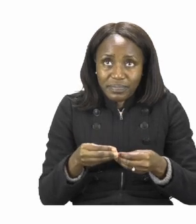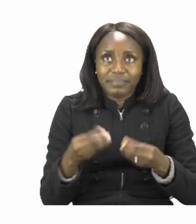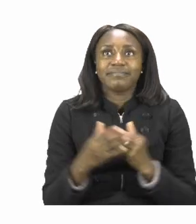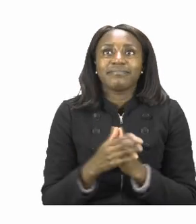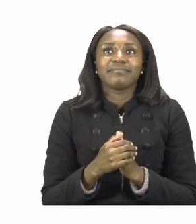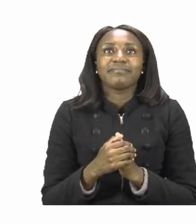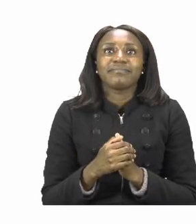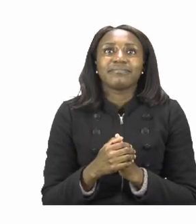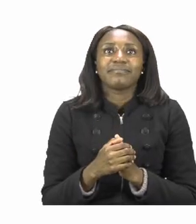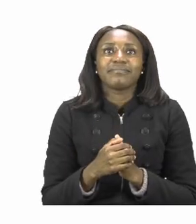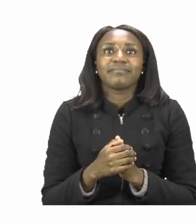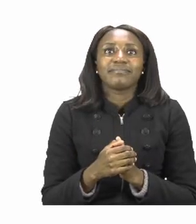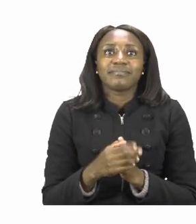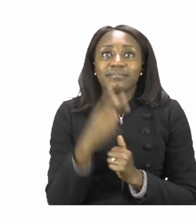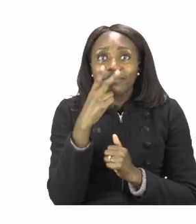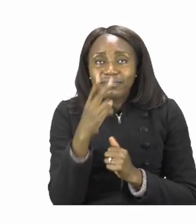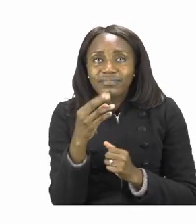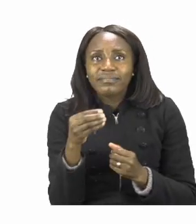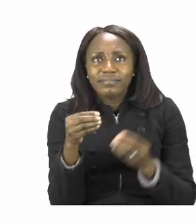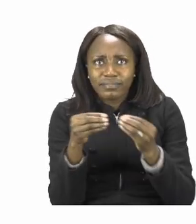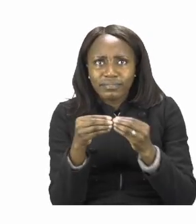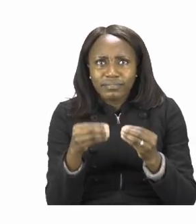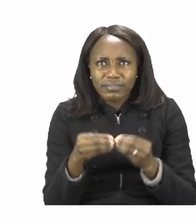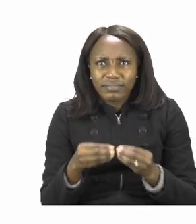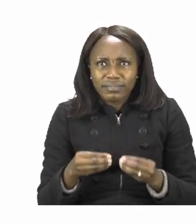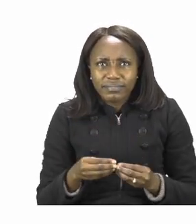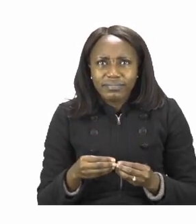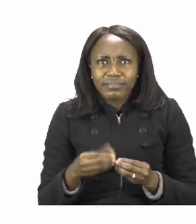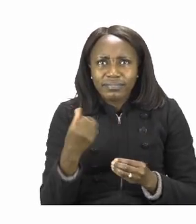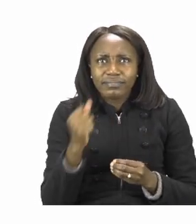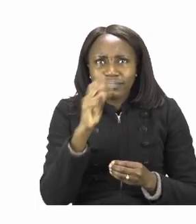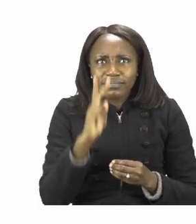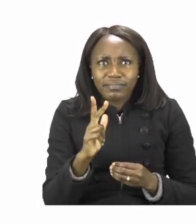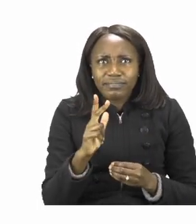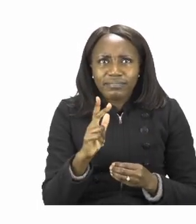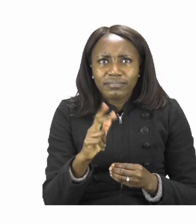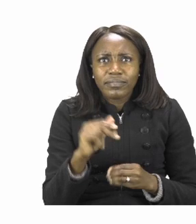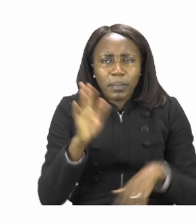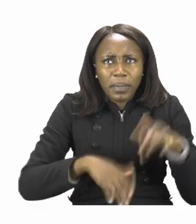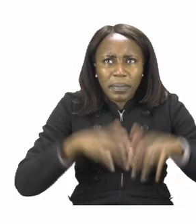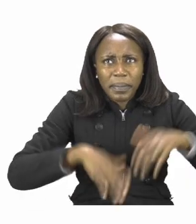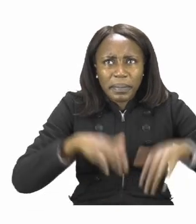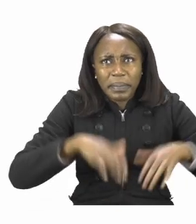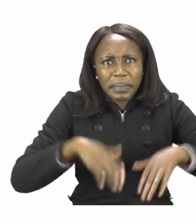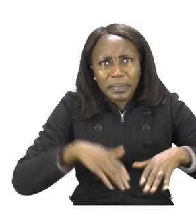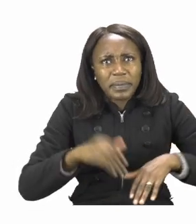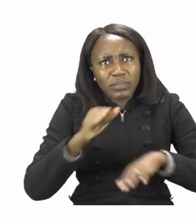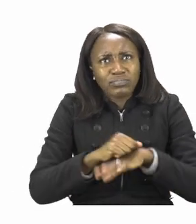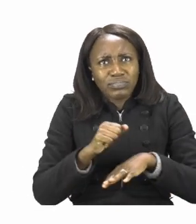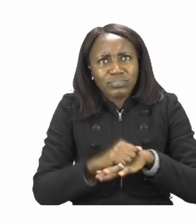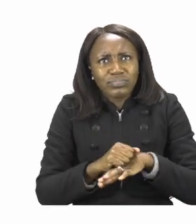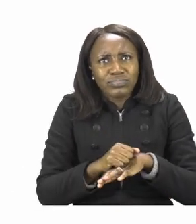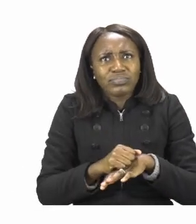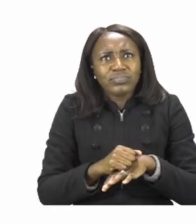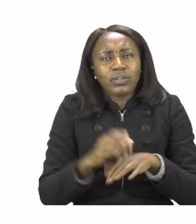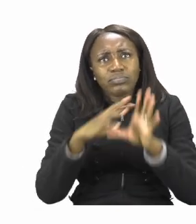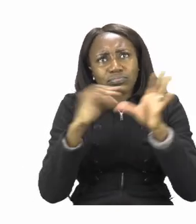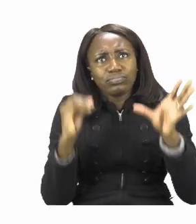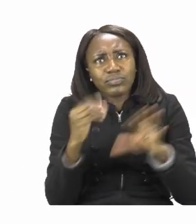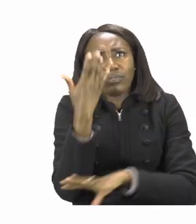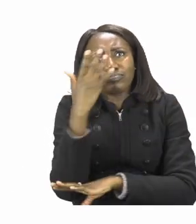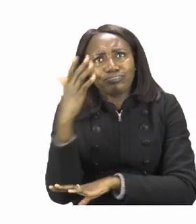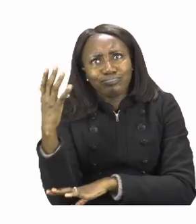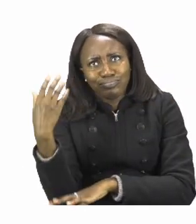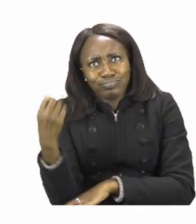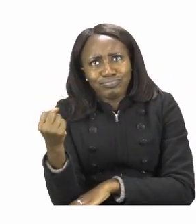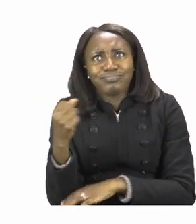can see that our puzzle is going to have people, drums, some rocks, and even some leaves and